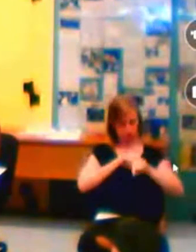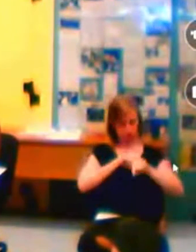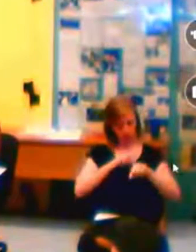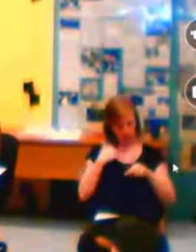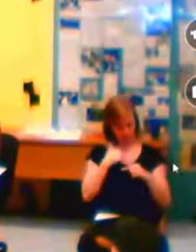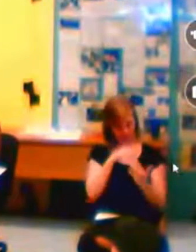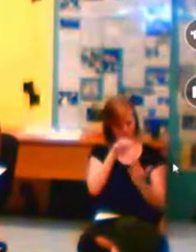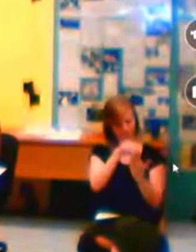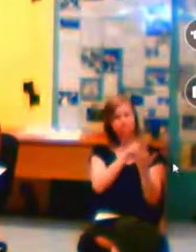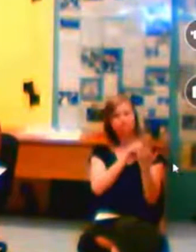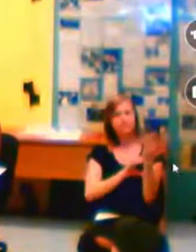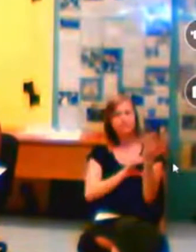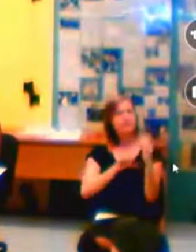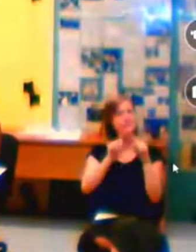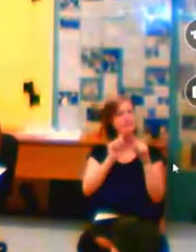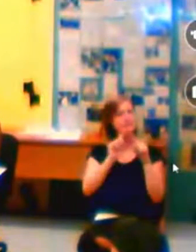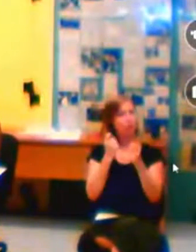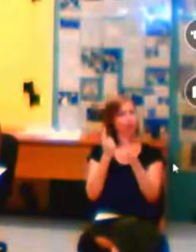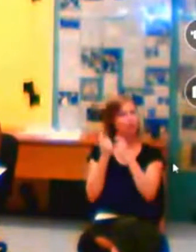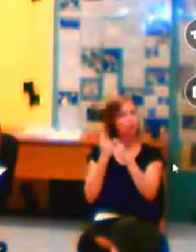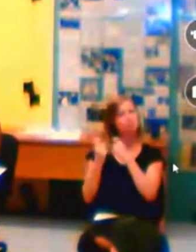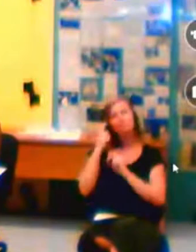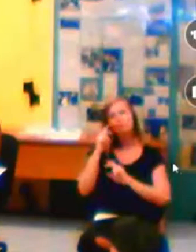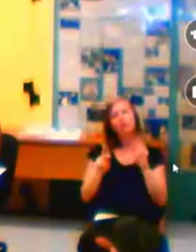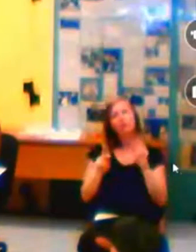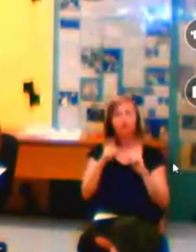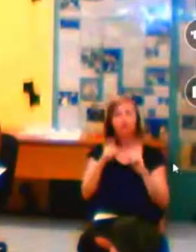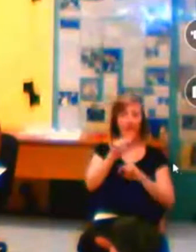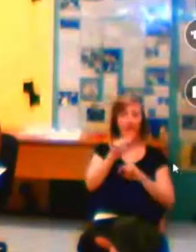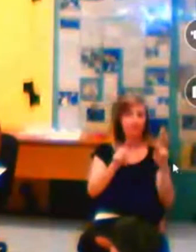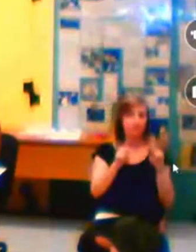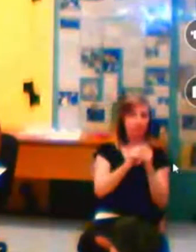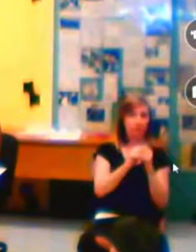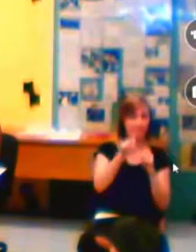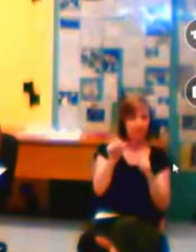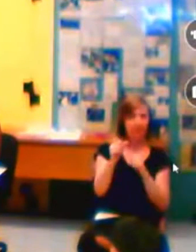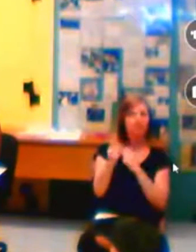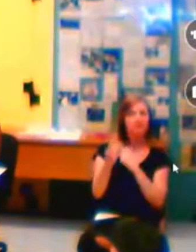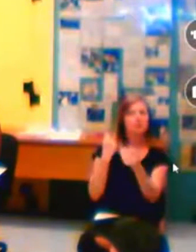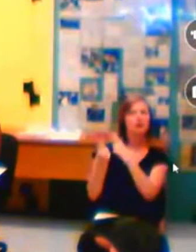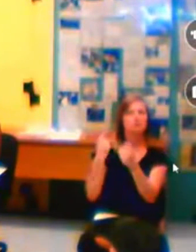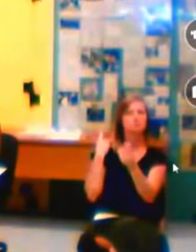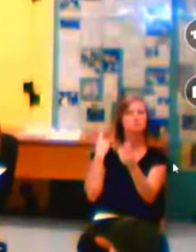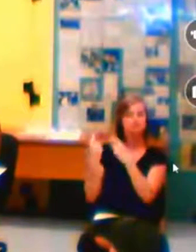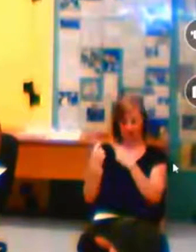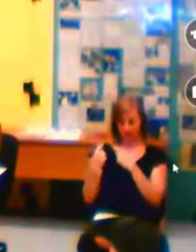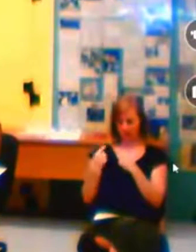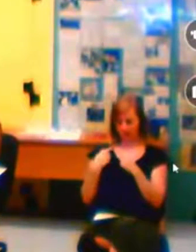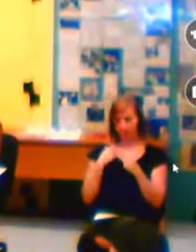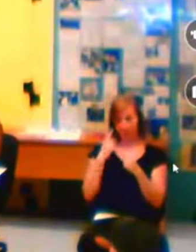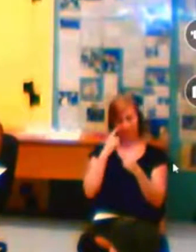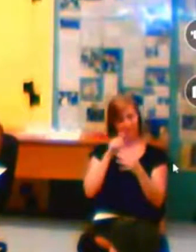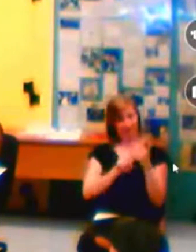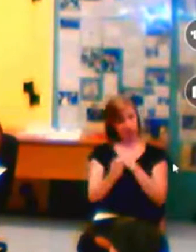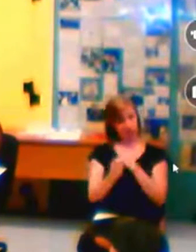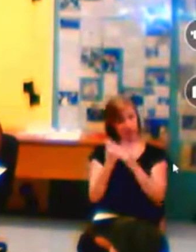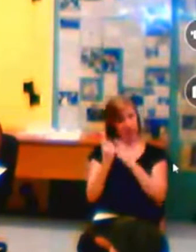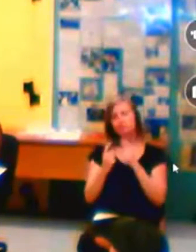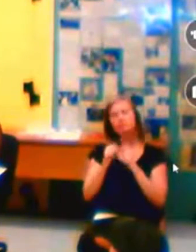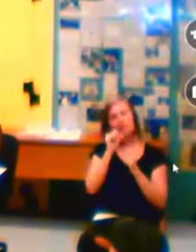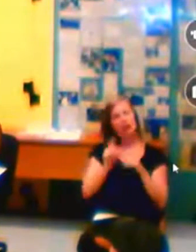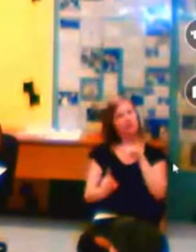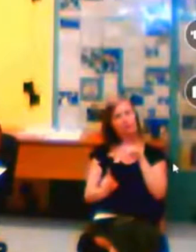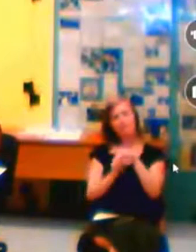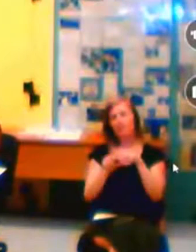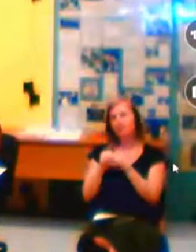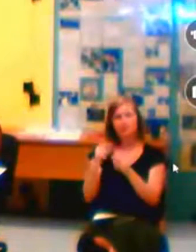small room here, so hopefully that isn't too bad for you guys. We have a prepared question and answer section that were some combined questions from